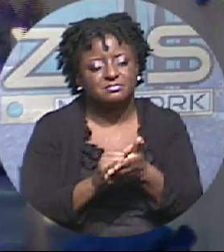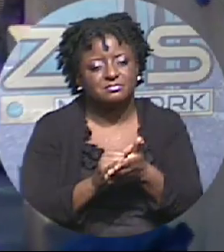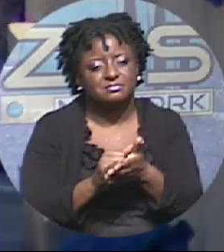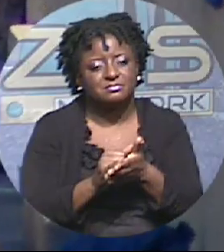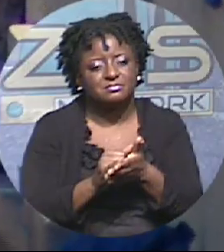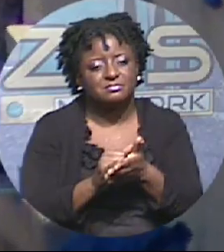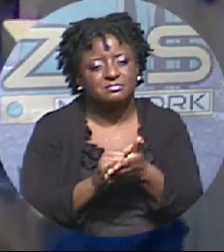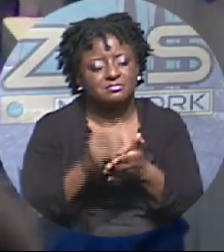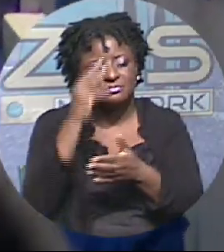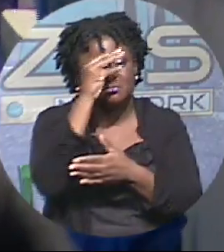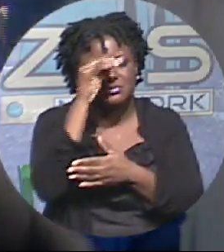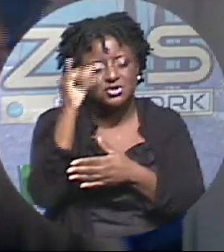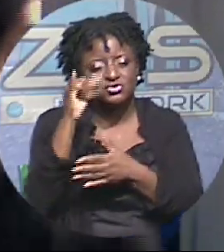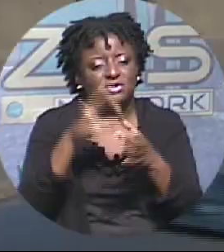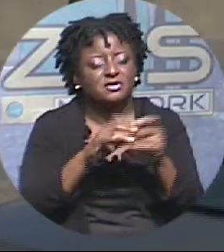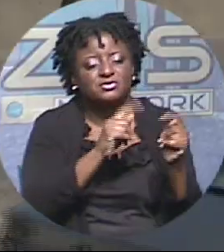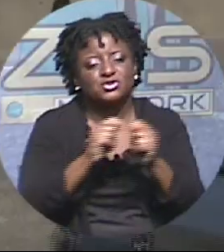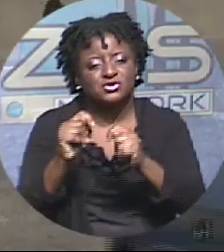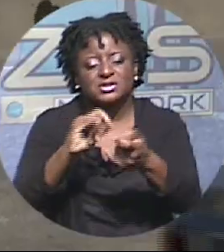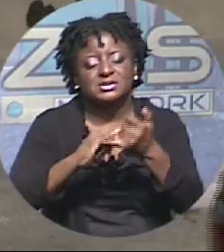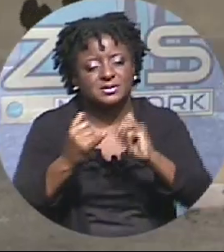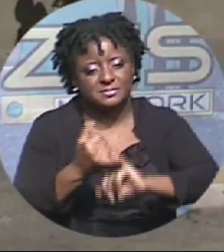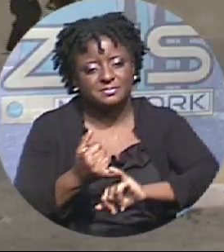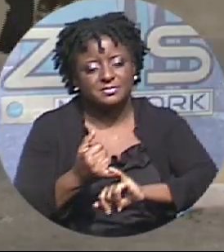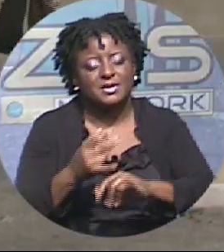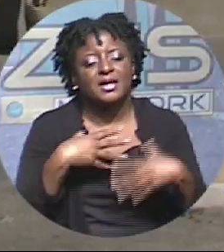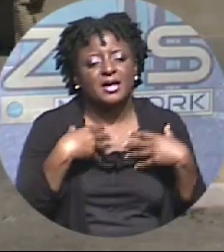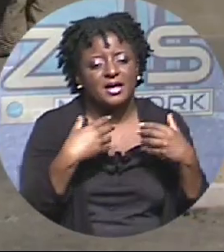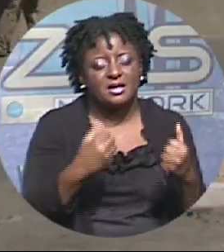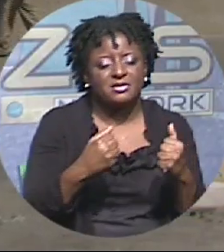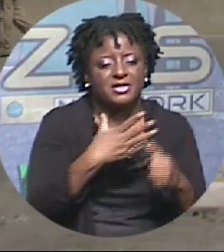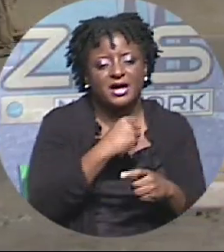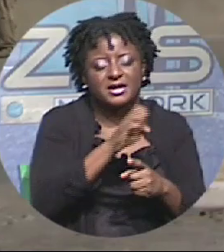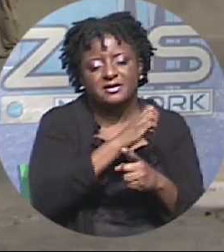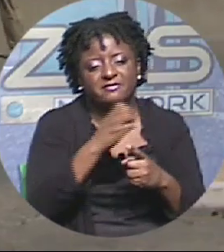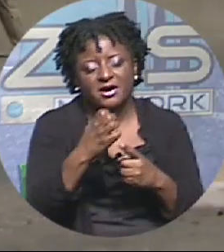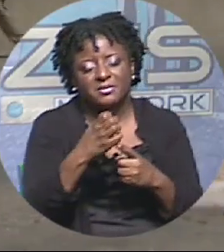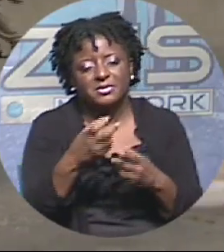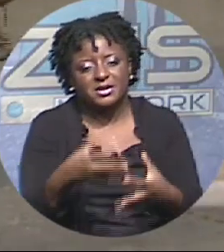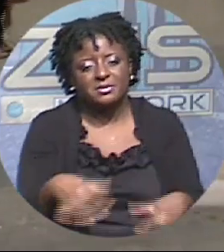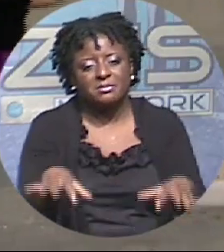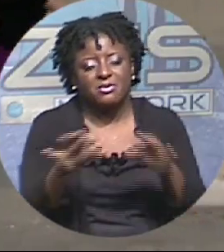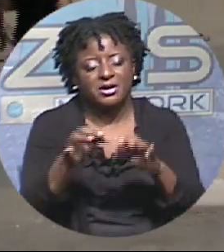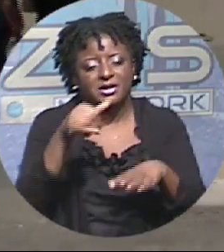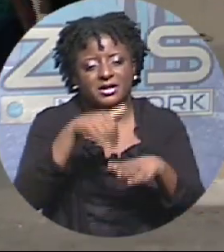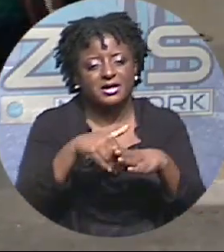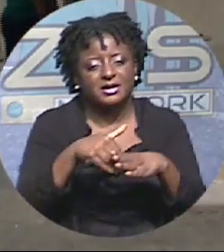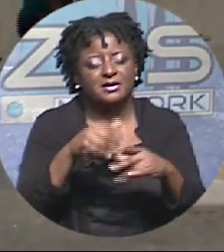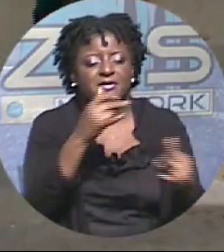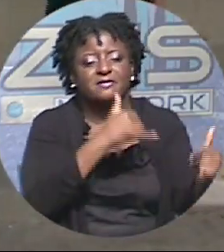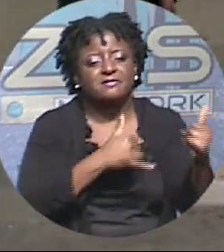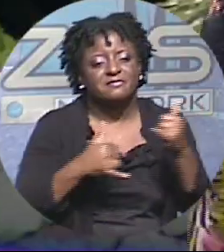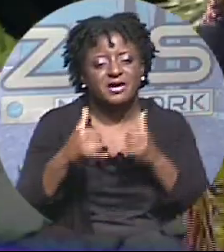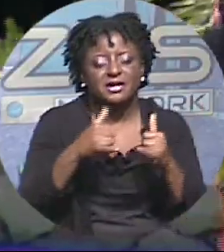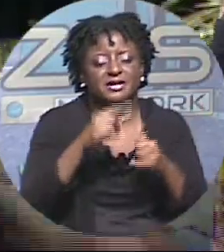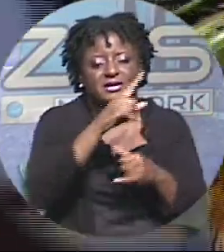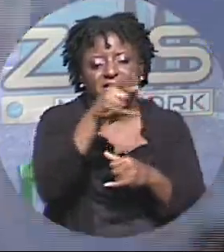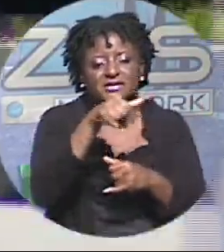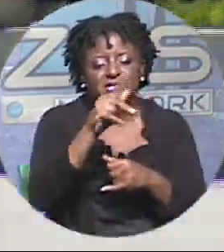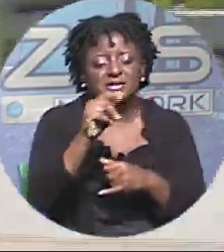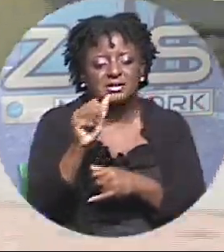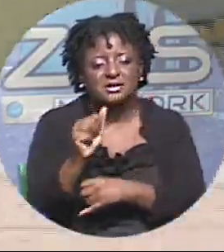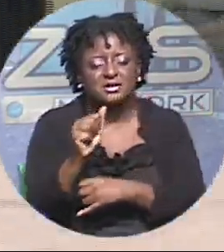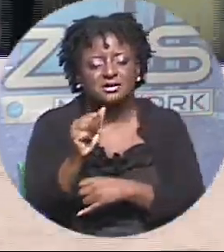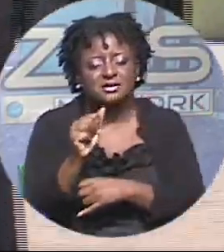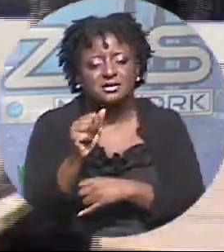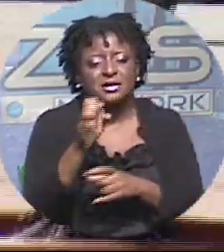of tourism, health, and the environment are key players in the fight to contain the Zika virus. He confirmed that an environmental health team is